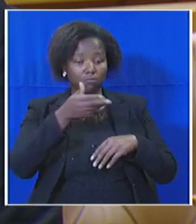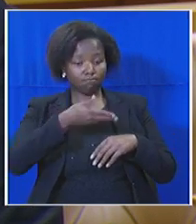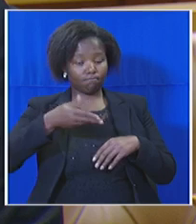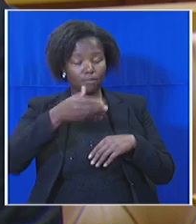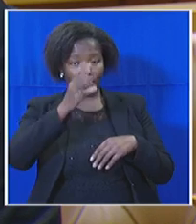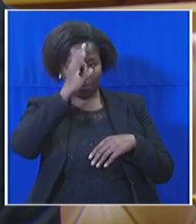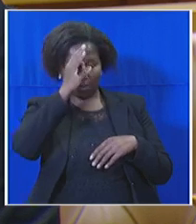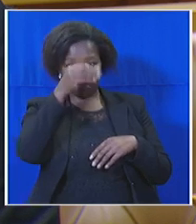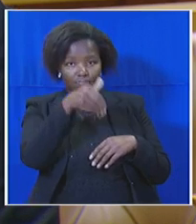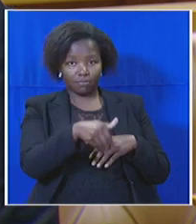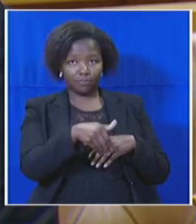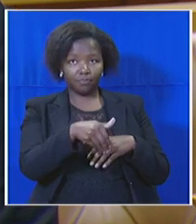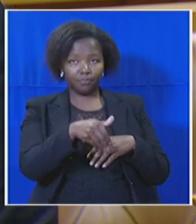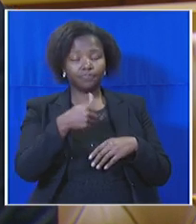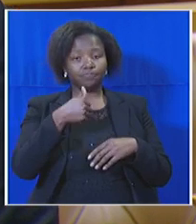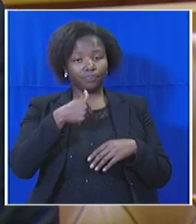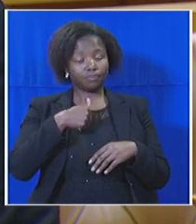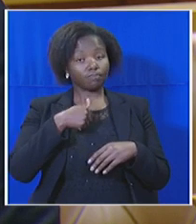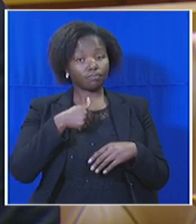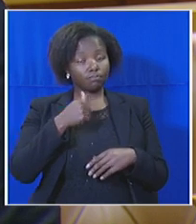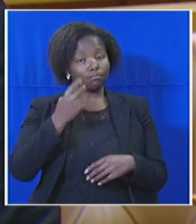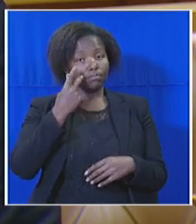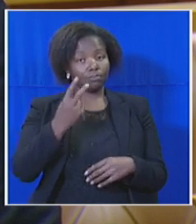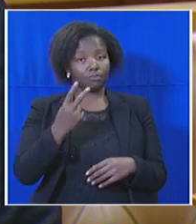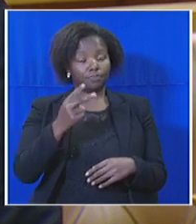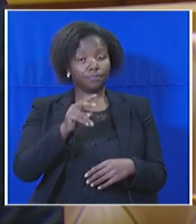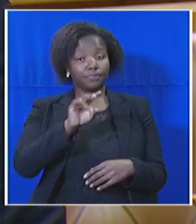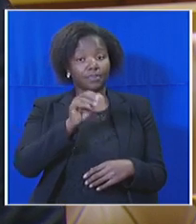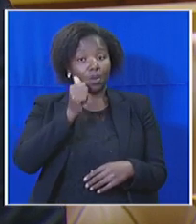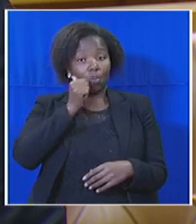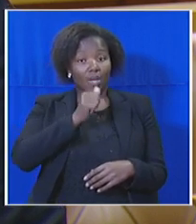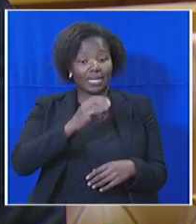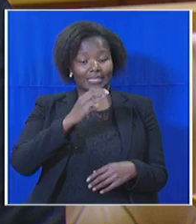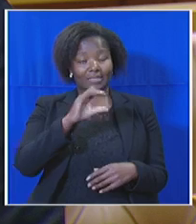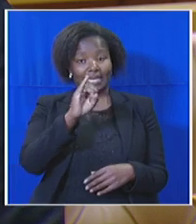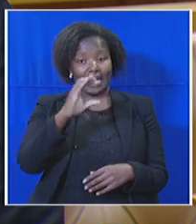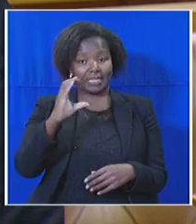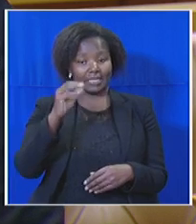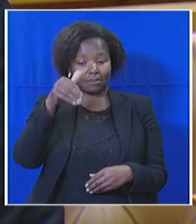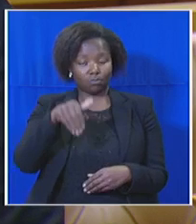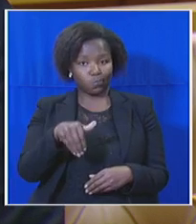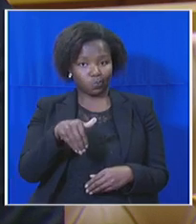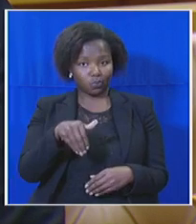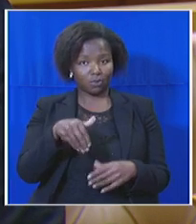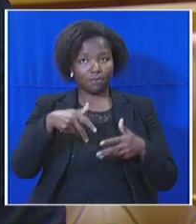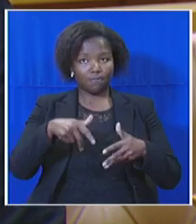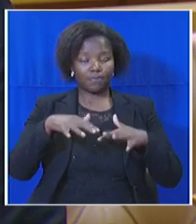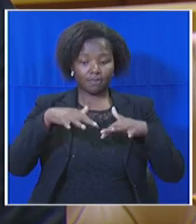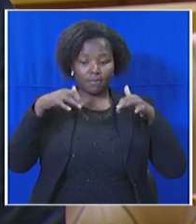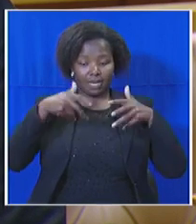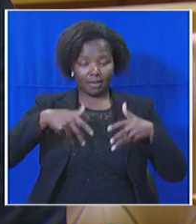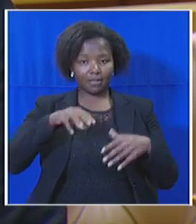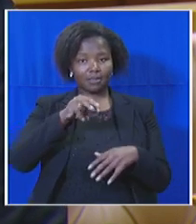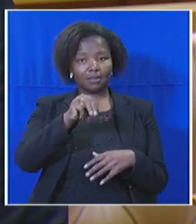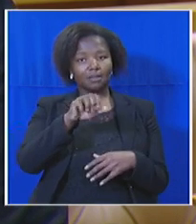Note that at any given day when the Commander-in-Chief of the EFF, Julius Malema, is in the House, Mark's building,